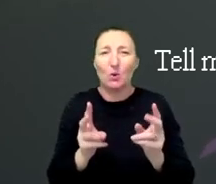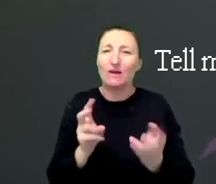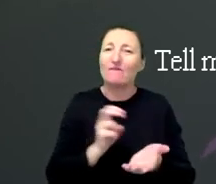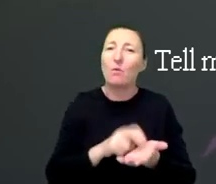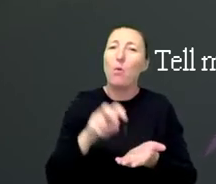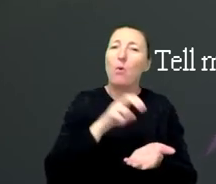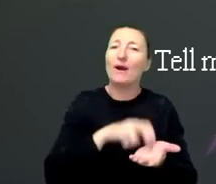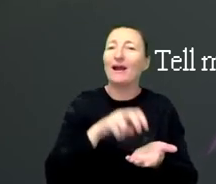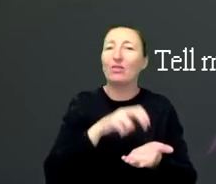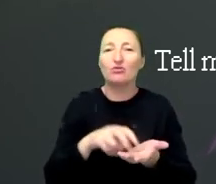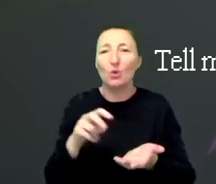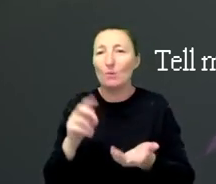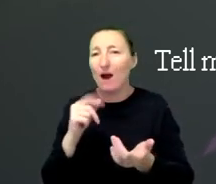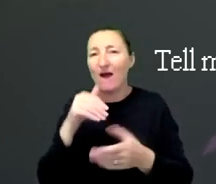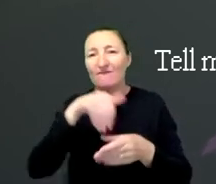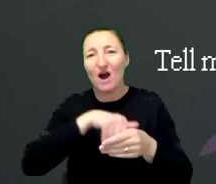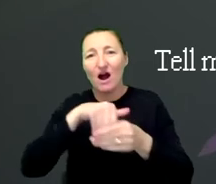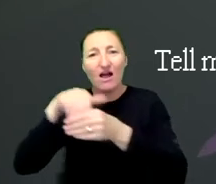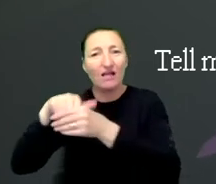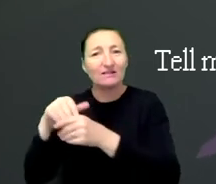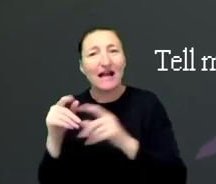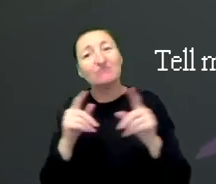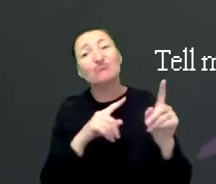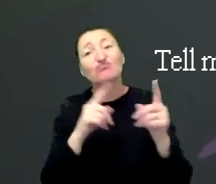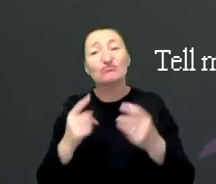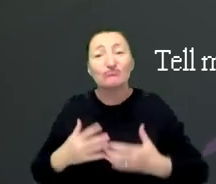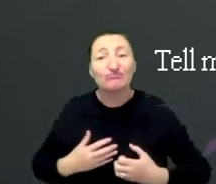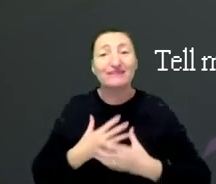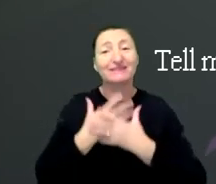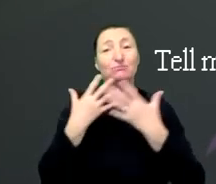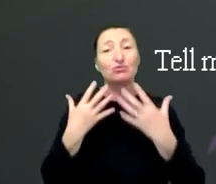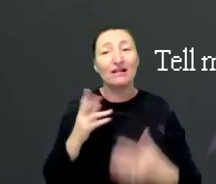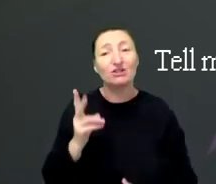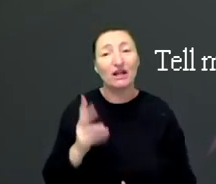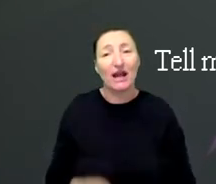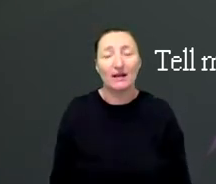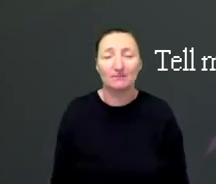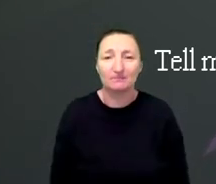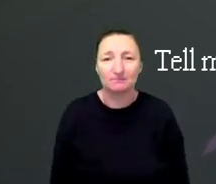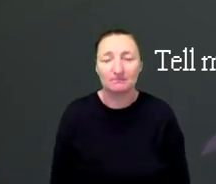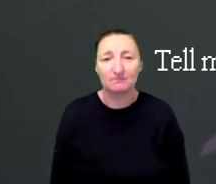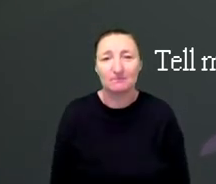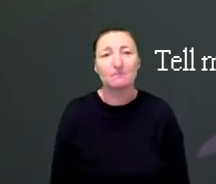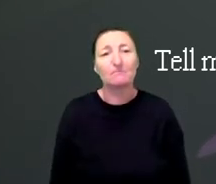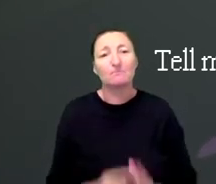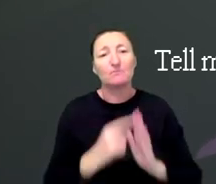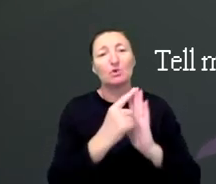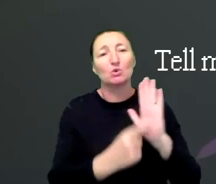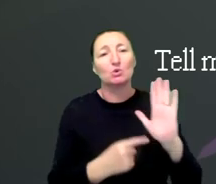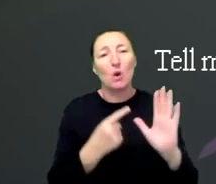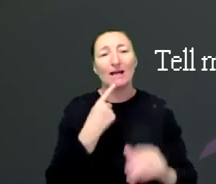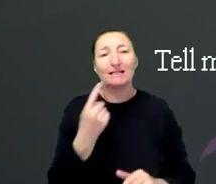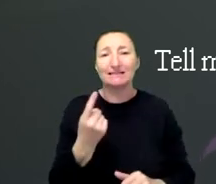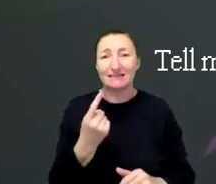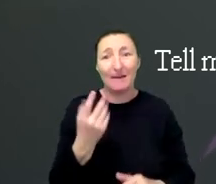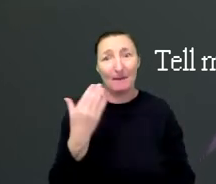scraps and your files and the screenshots on your desktop and stuff like that. I guess for me, it just makes me think about how much work it was and like